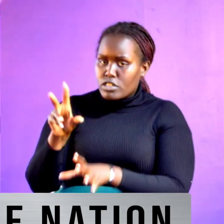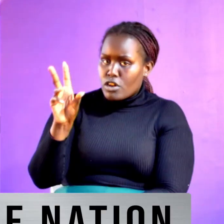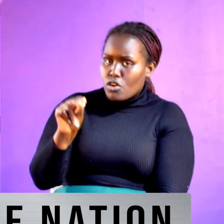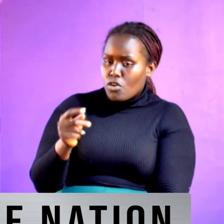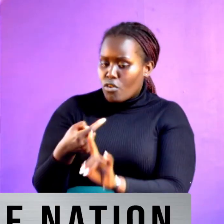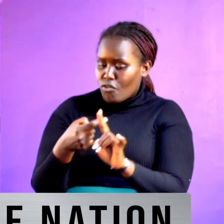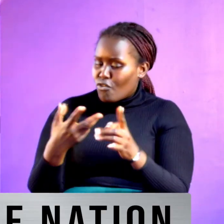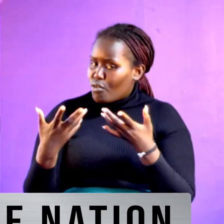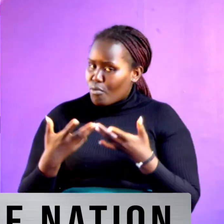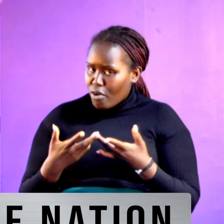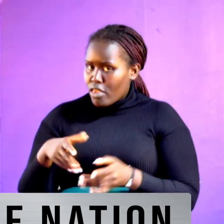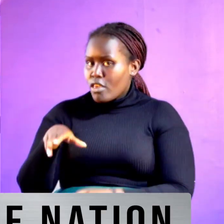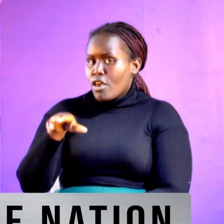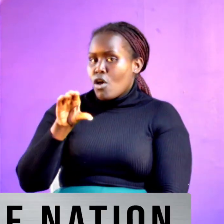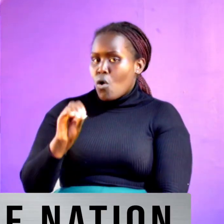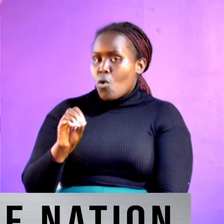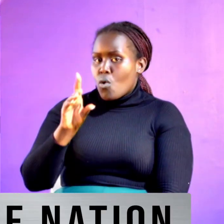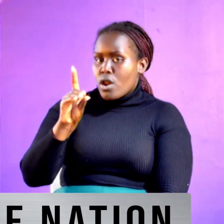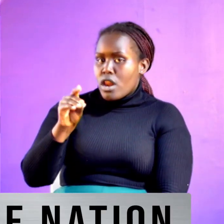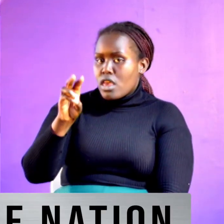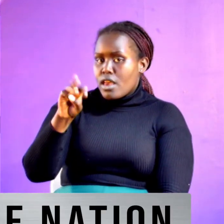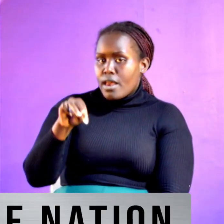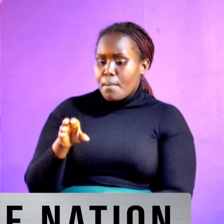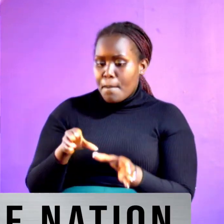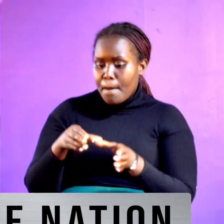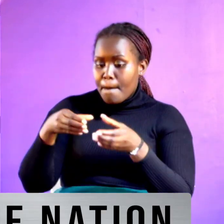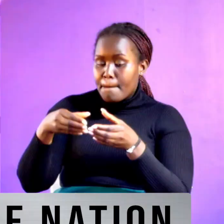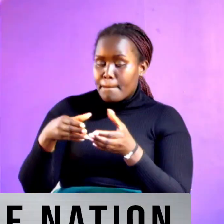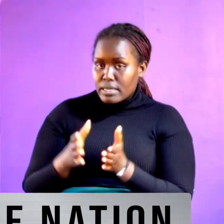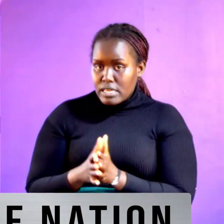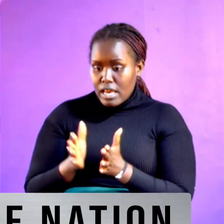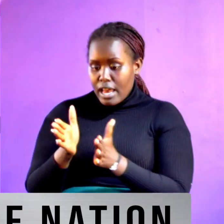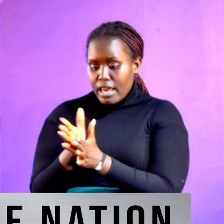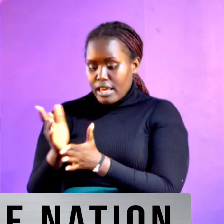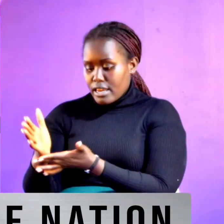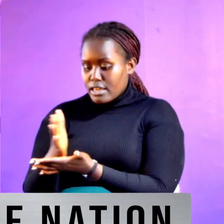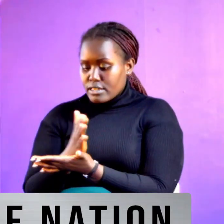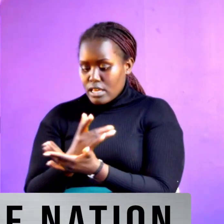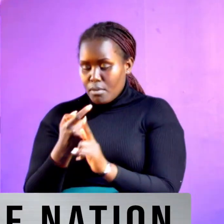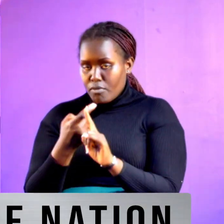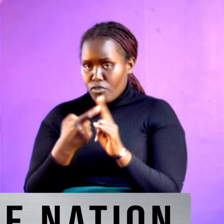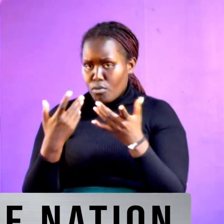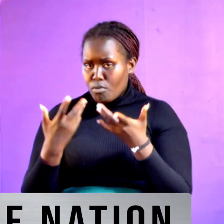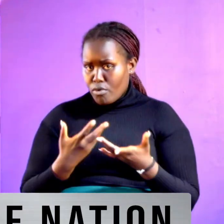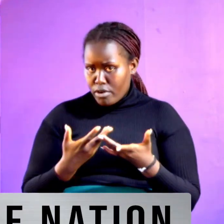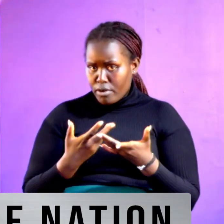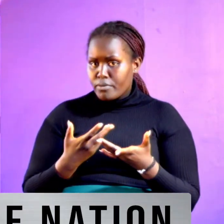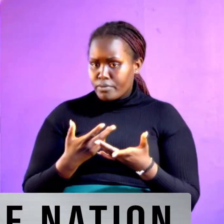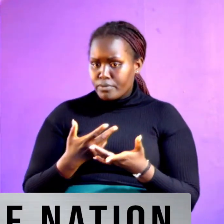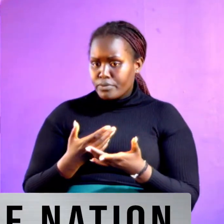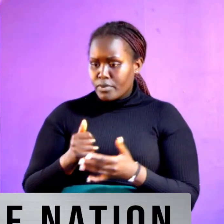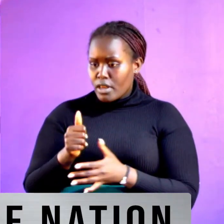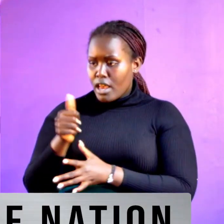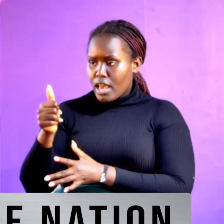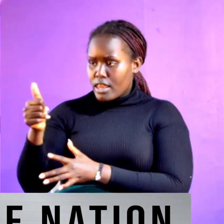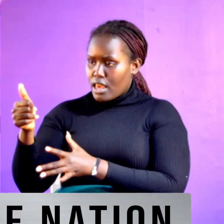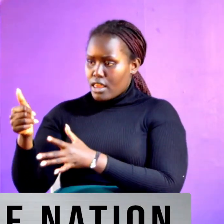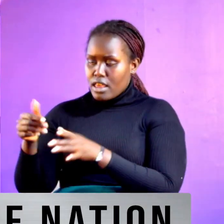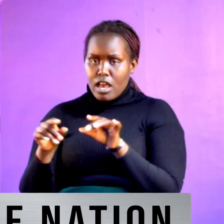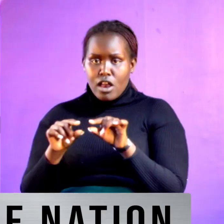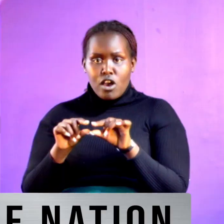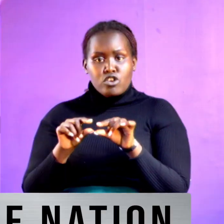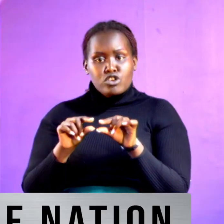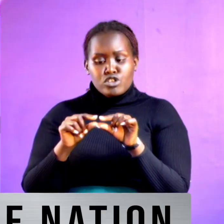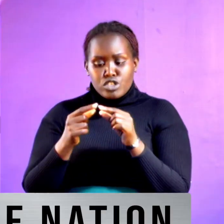from the ODM party, and some of them from from other small formations.